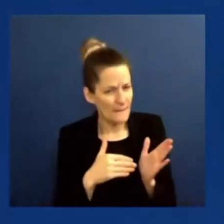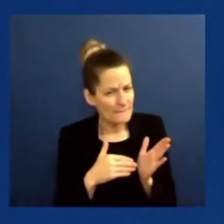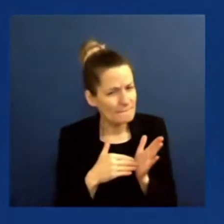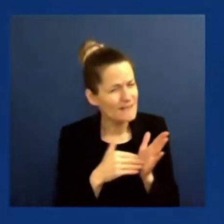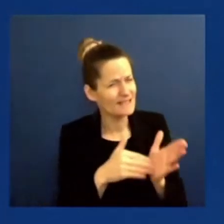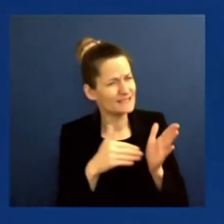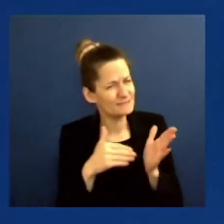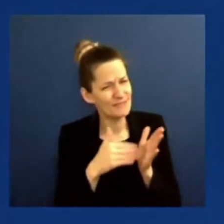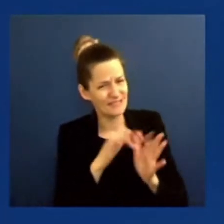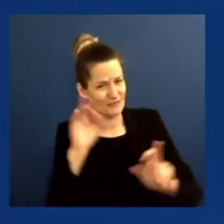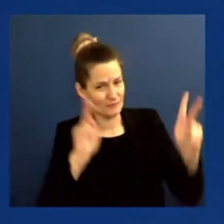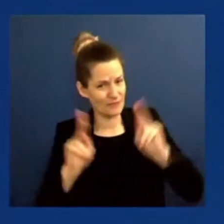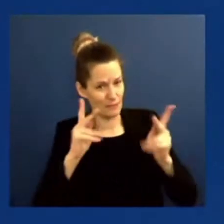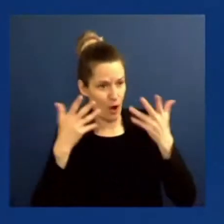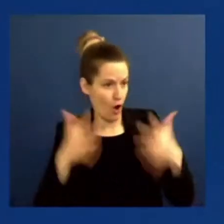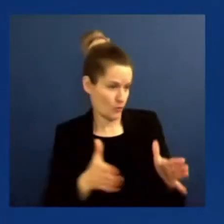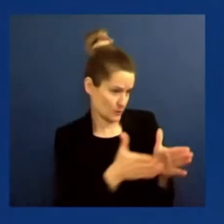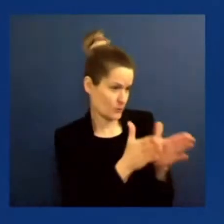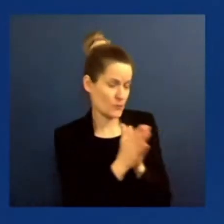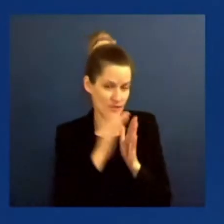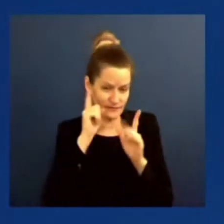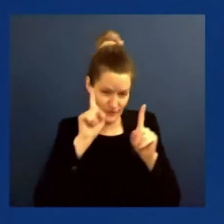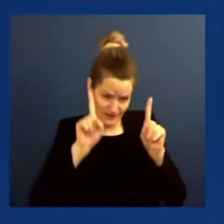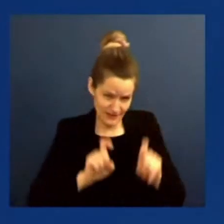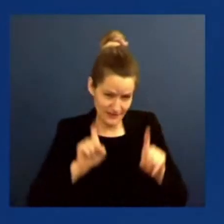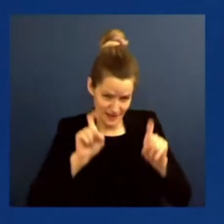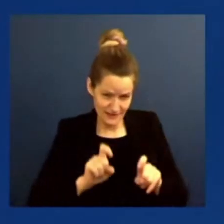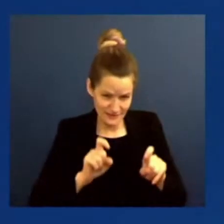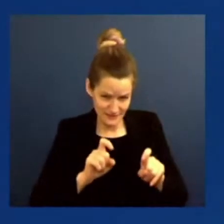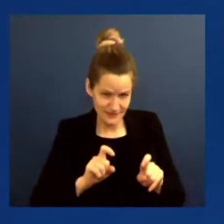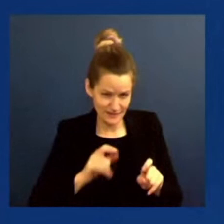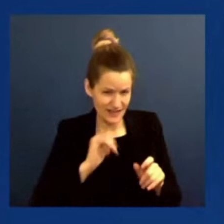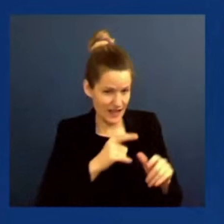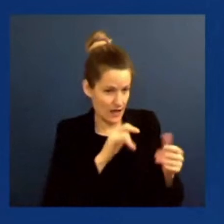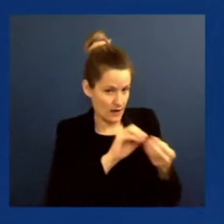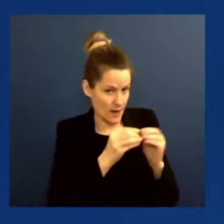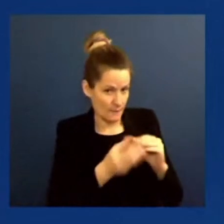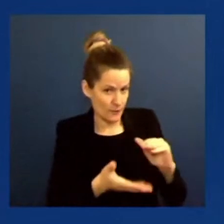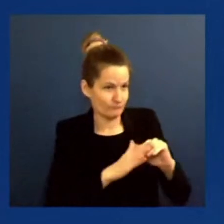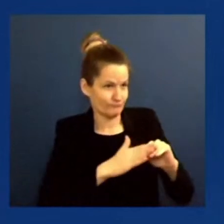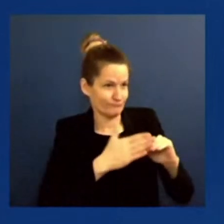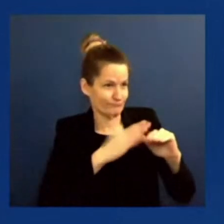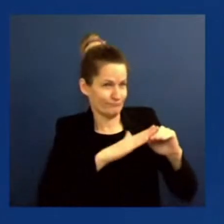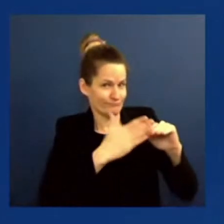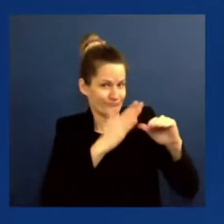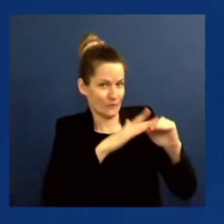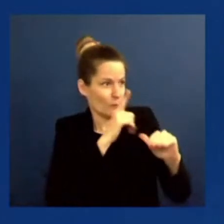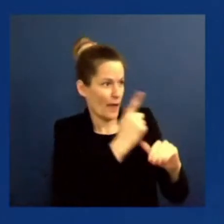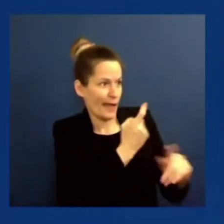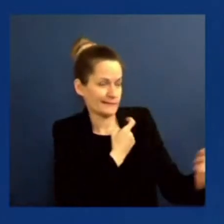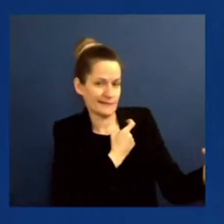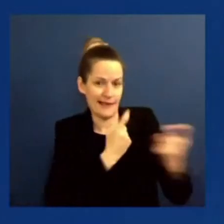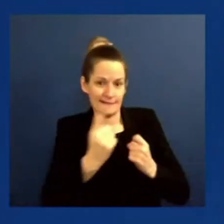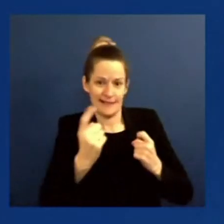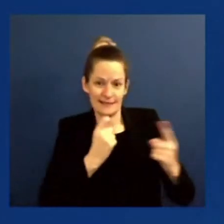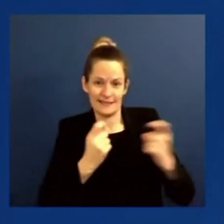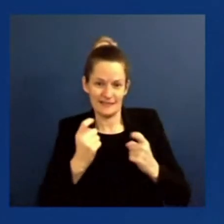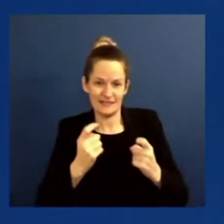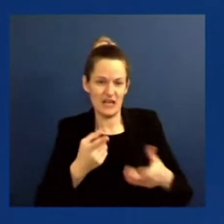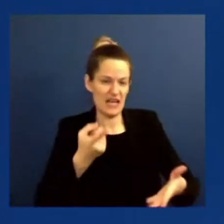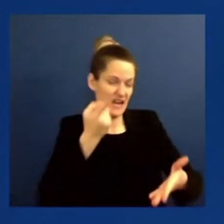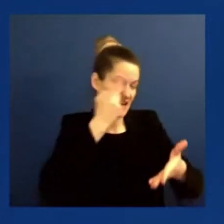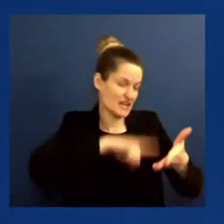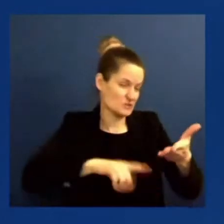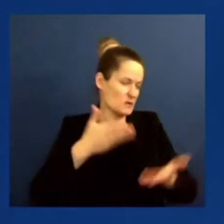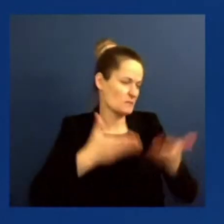keep increasing each and every day. As we get through this initial wave of ordering and it winds down next week, we'll pull the numbers together and we'll give